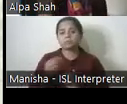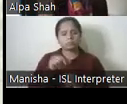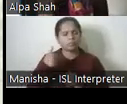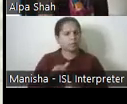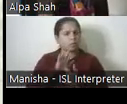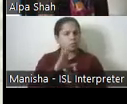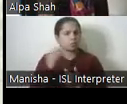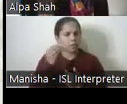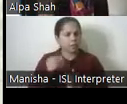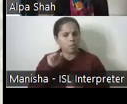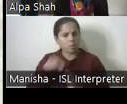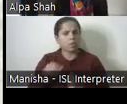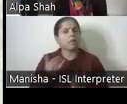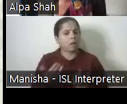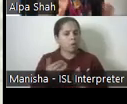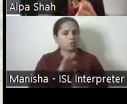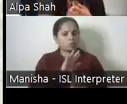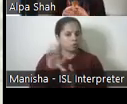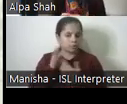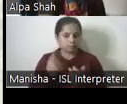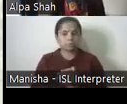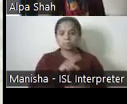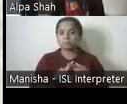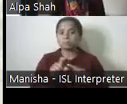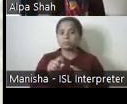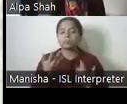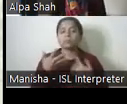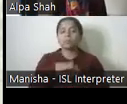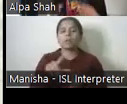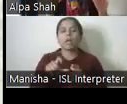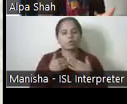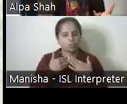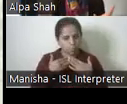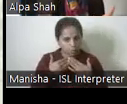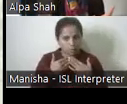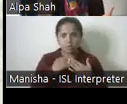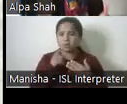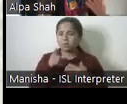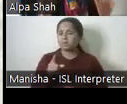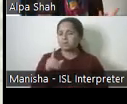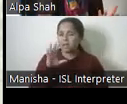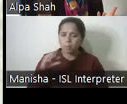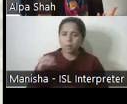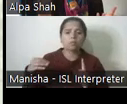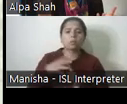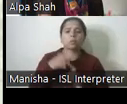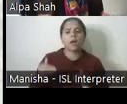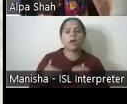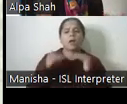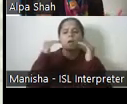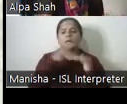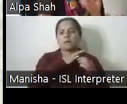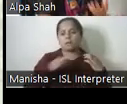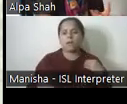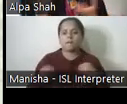highlight some of this to you here. First is mainstream education, which has been very influenced by high caste values